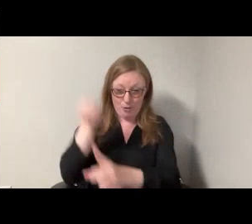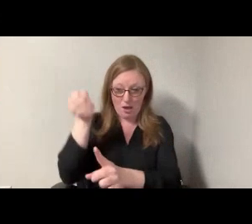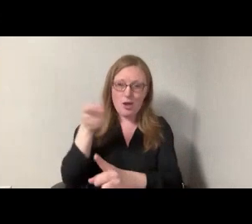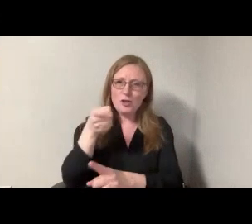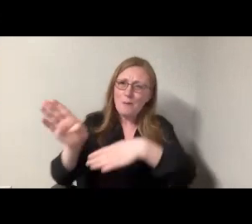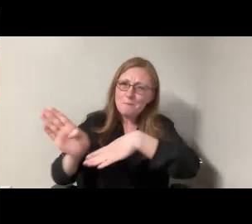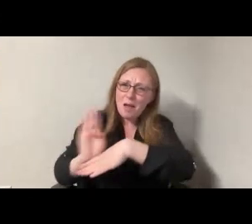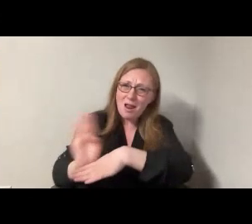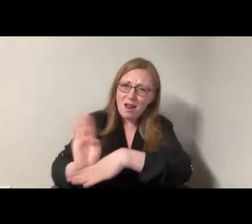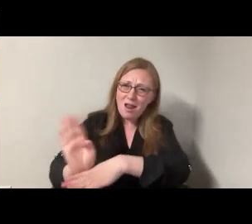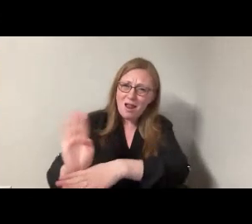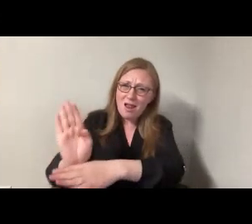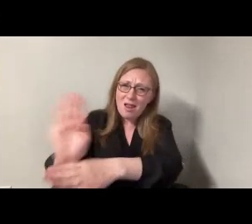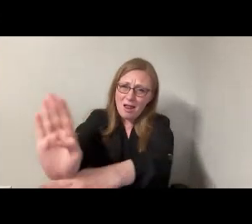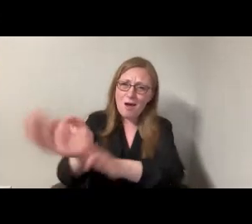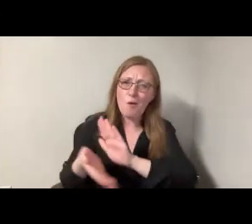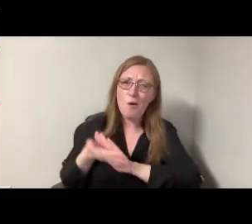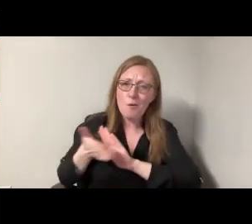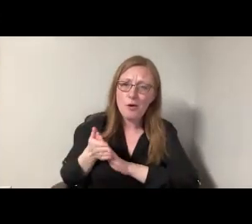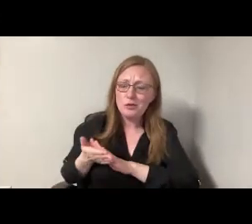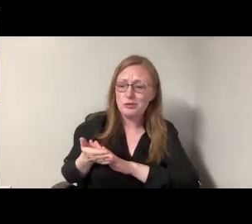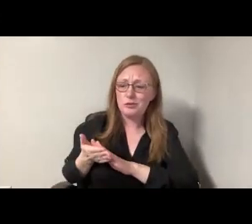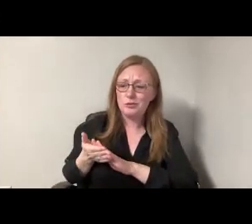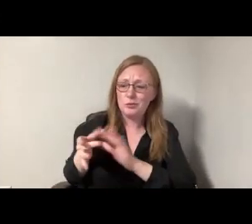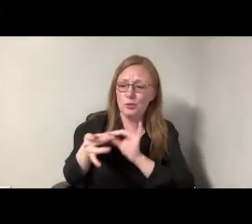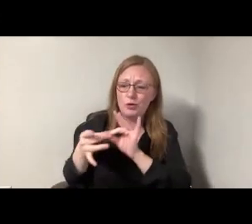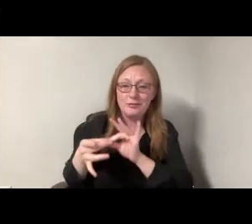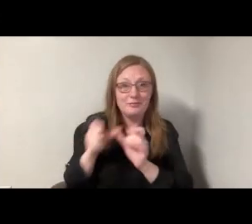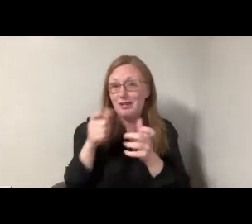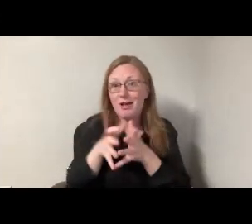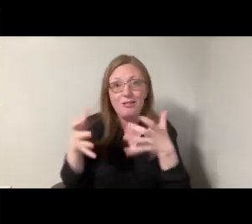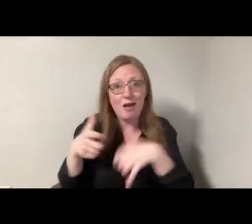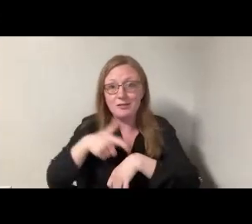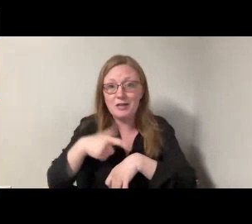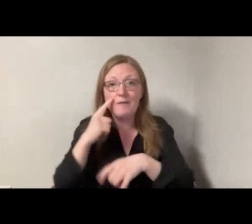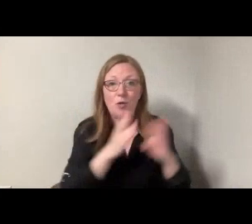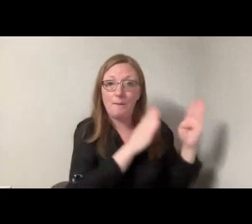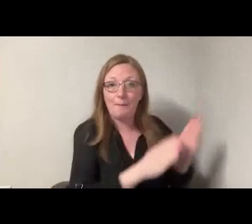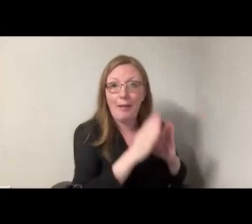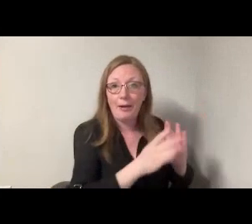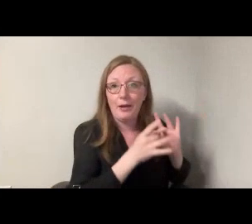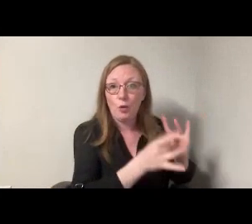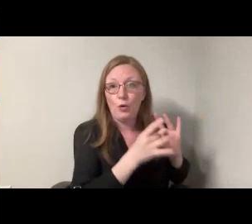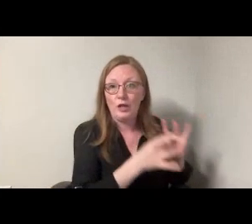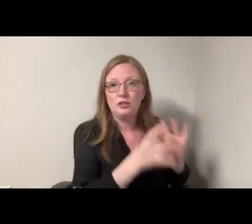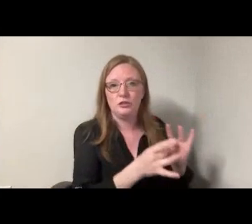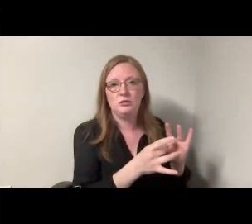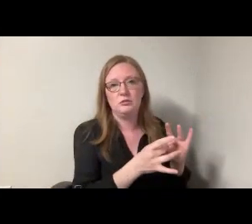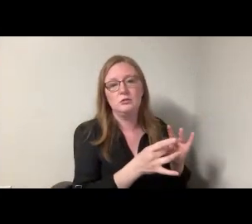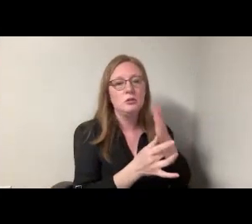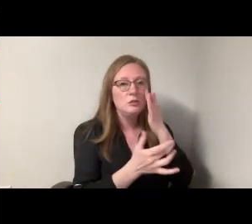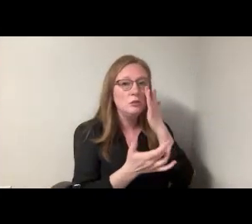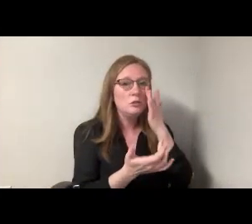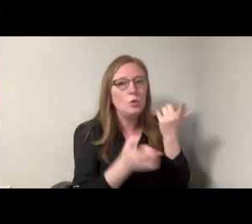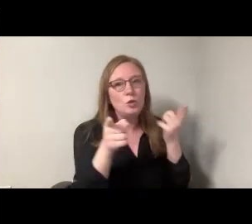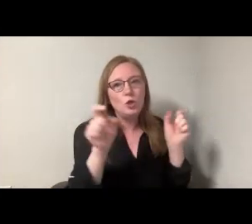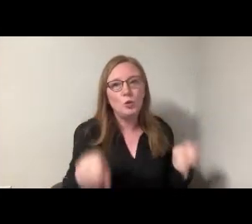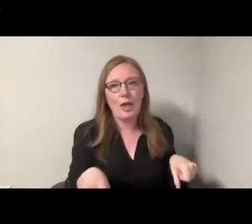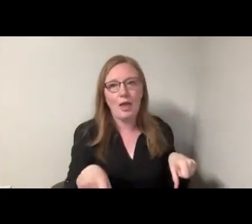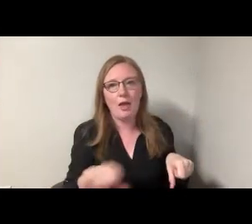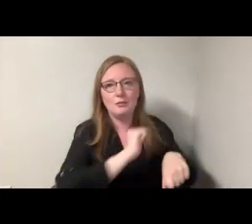the operational coordination, you don't have a lot of time to do any planning coordination. That's really what you can bring people